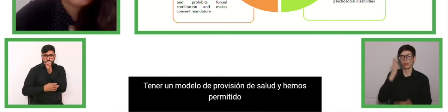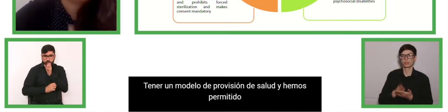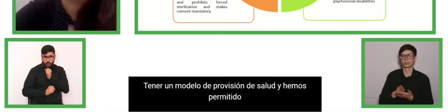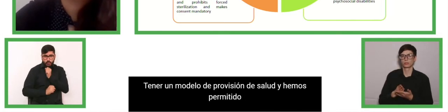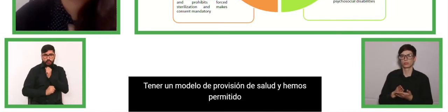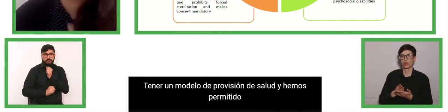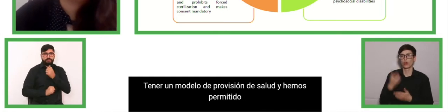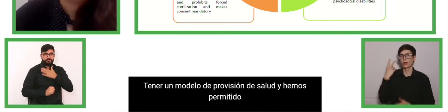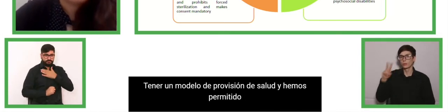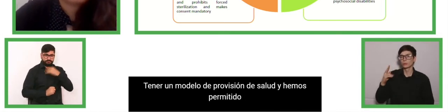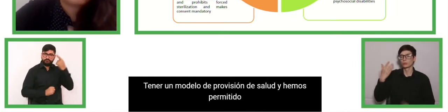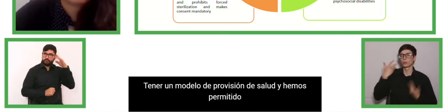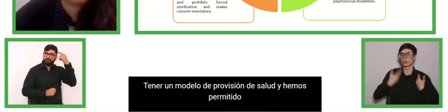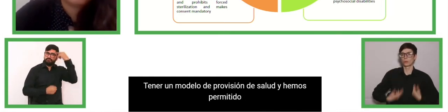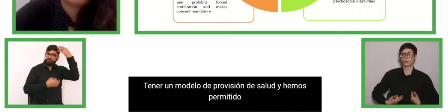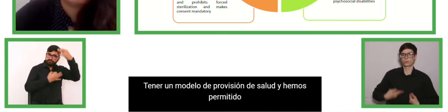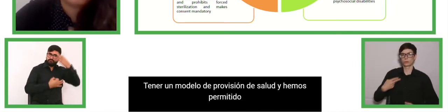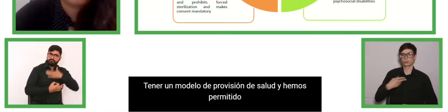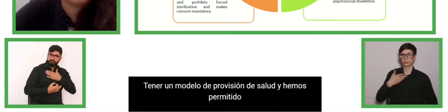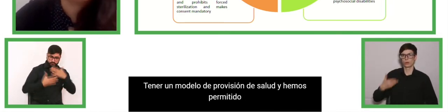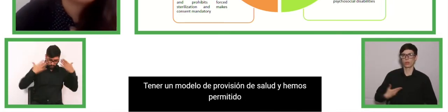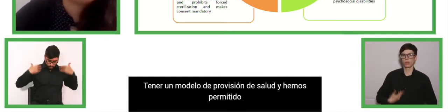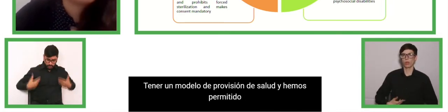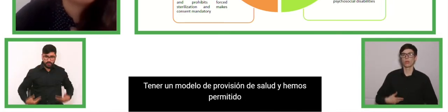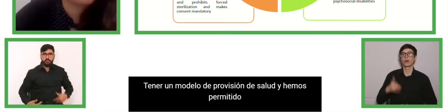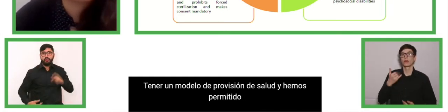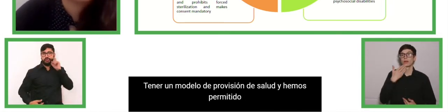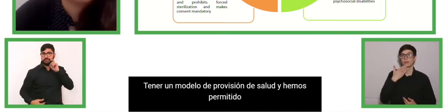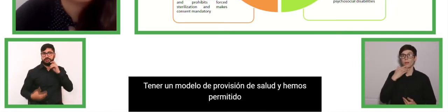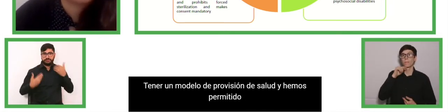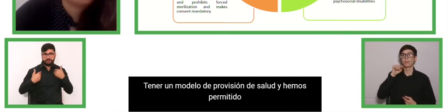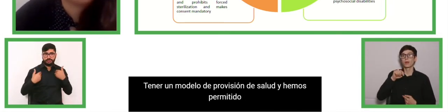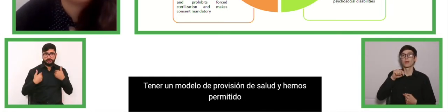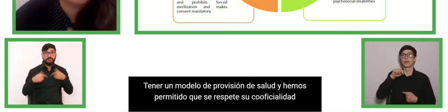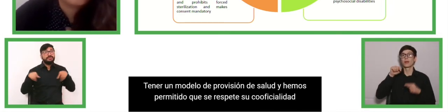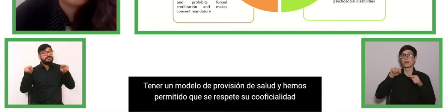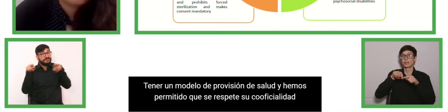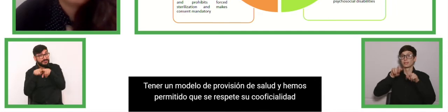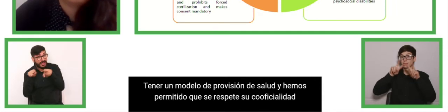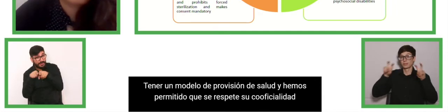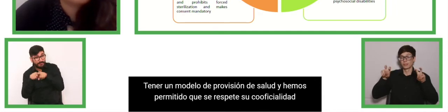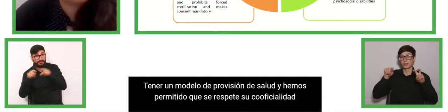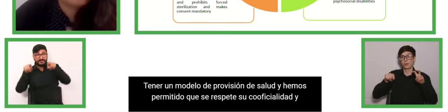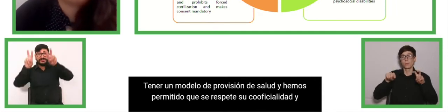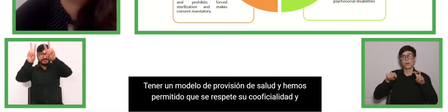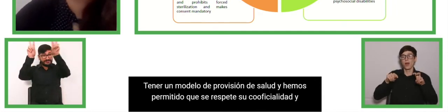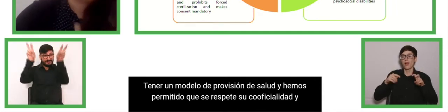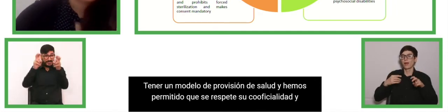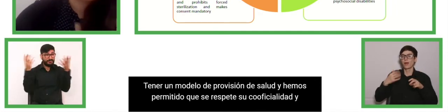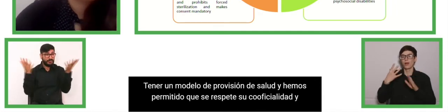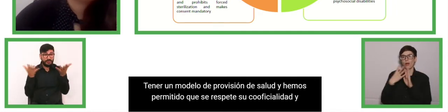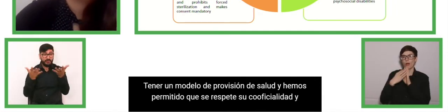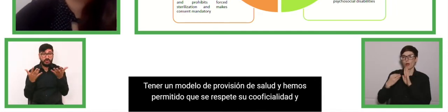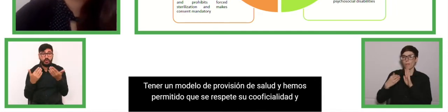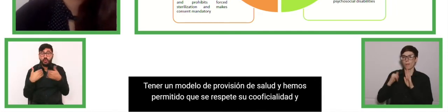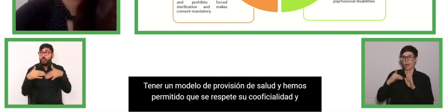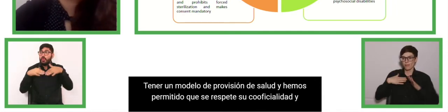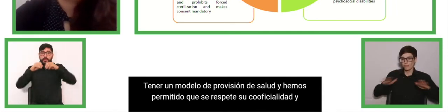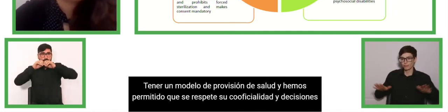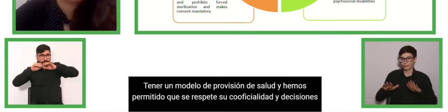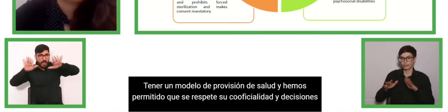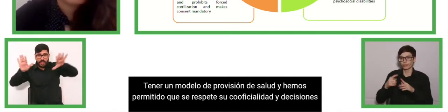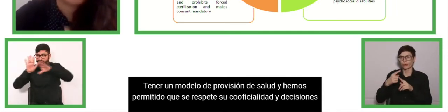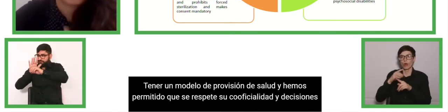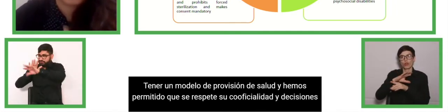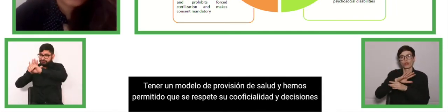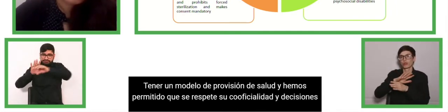been an example and has been inspiring for Colombia as a whole. Thanks to our advocacy measure, which is our